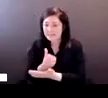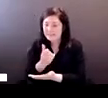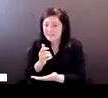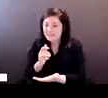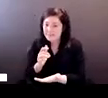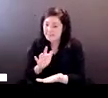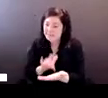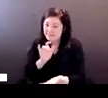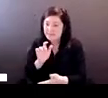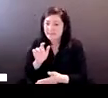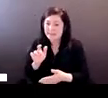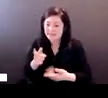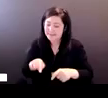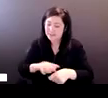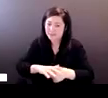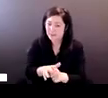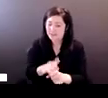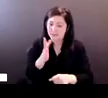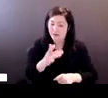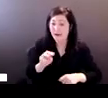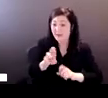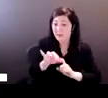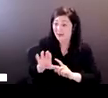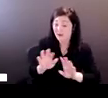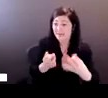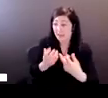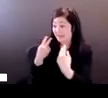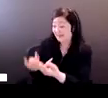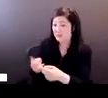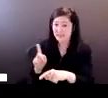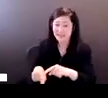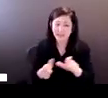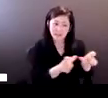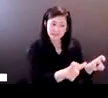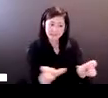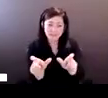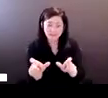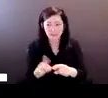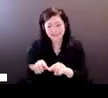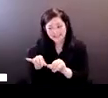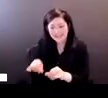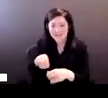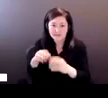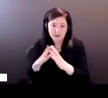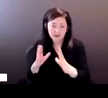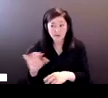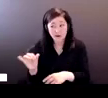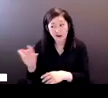that Mary's family couldn't visit, but he was still in the home. He also took advantage of Mary's